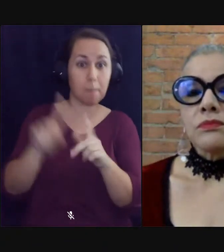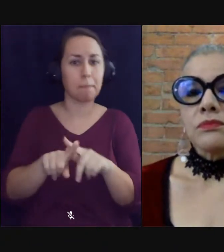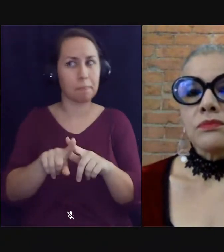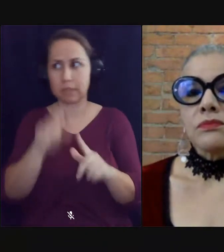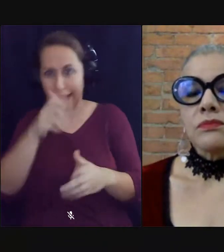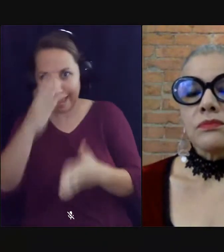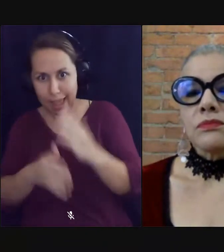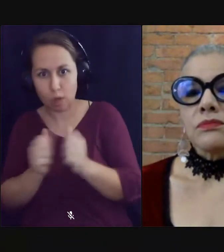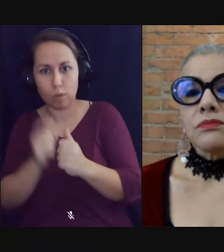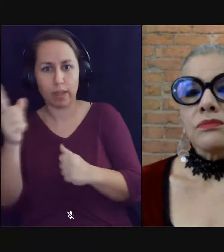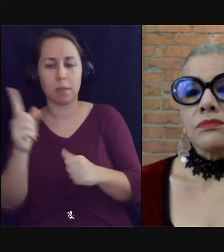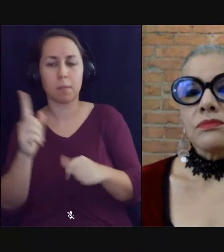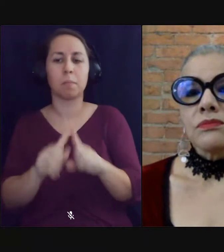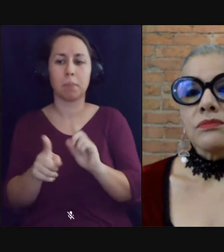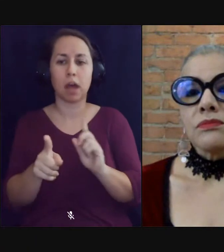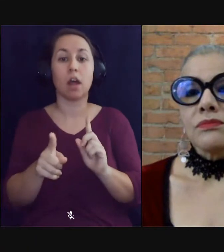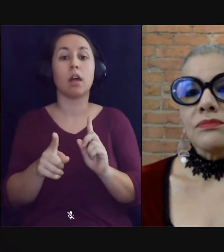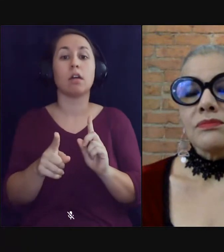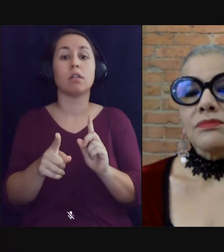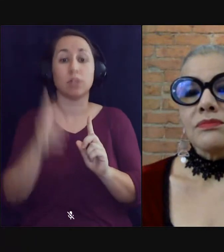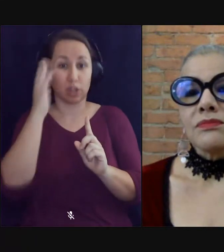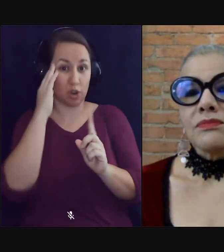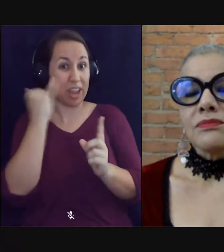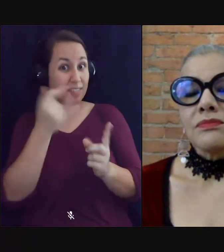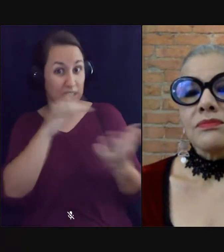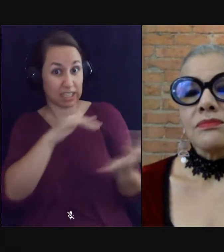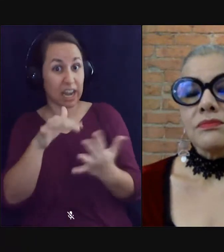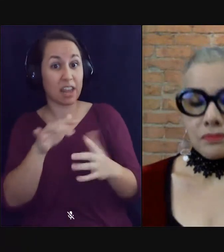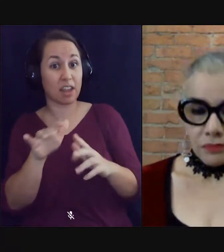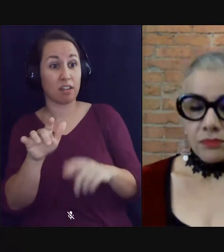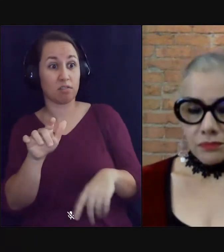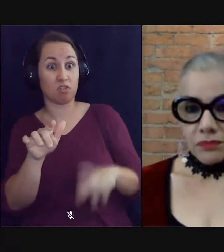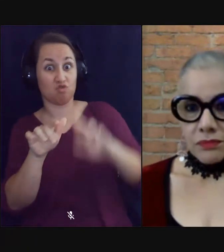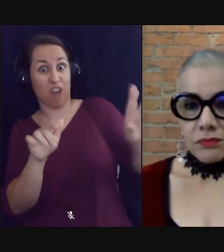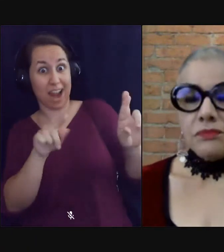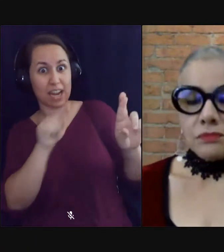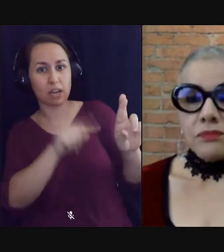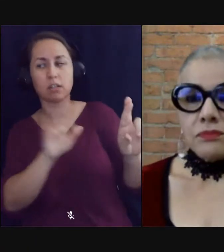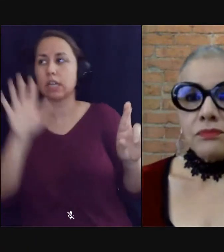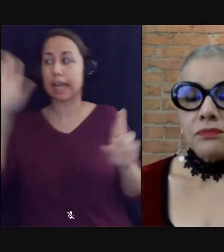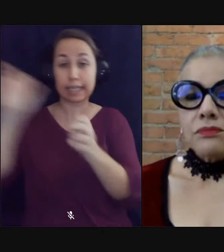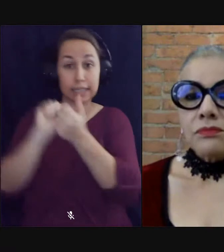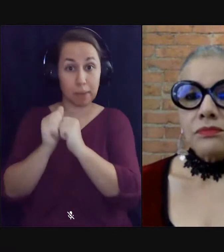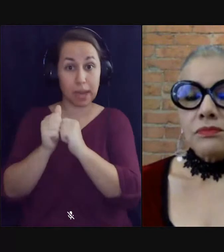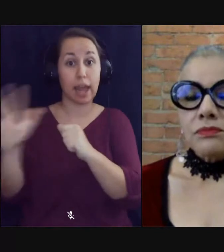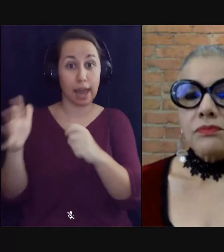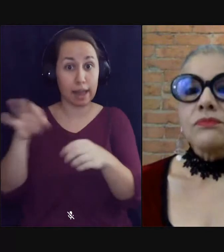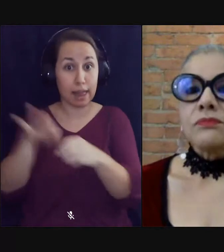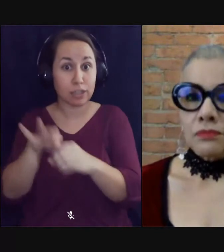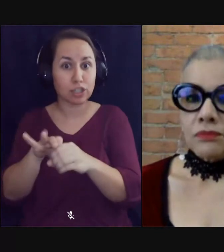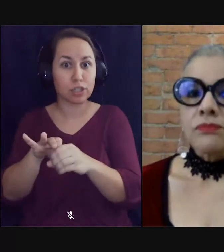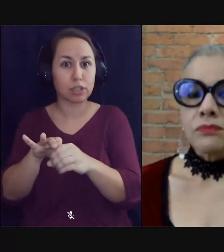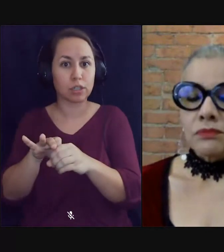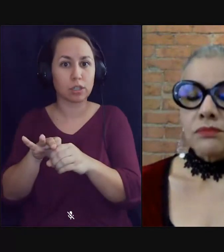what, you know, every person who studies the far right knows, is that his campaign and subsequent election were huge shots in the